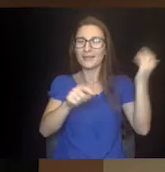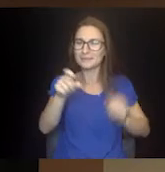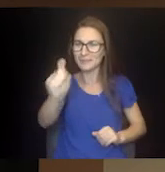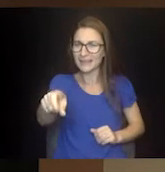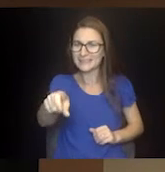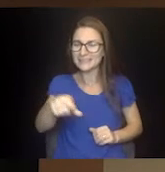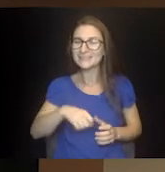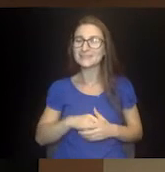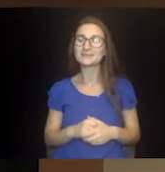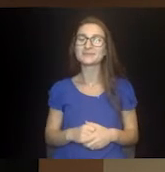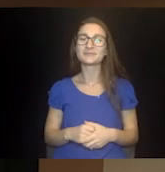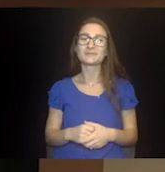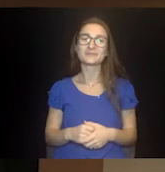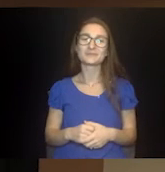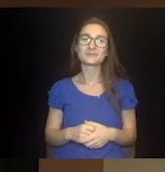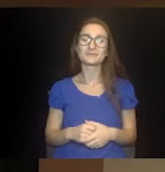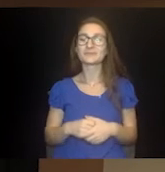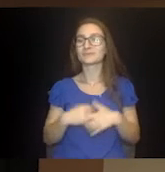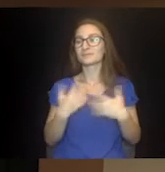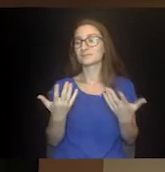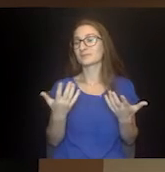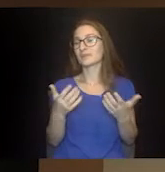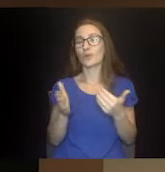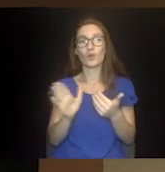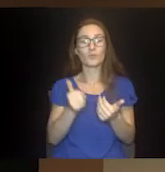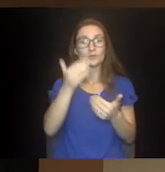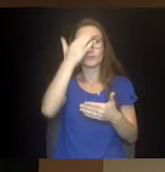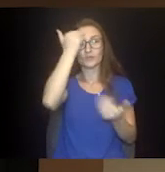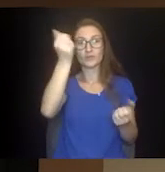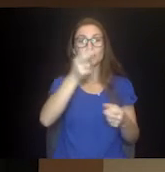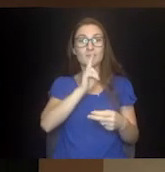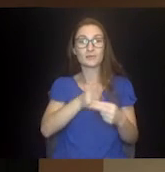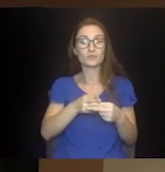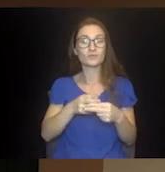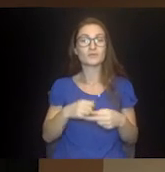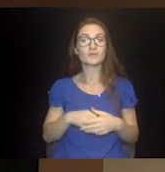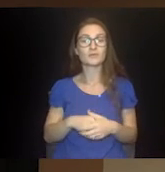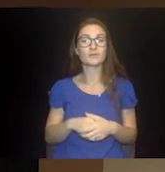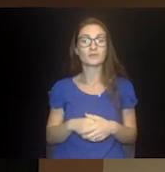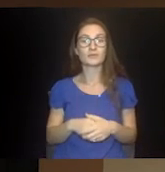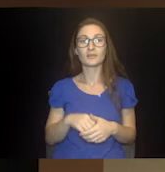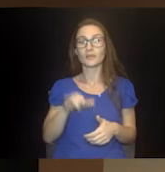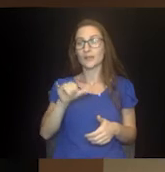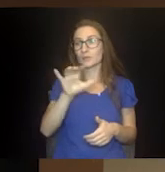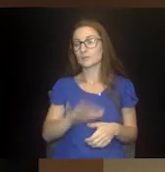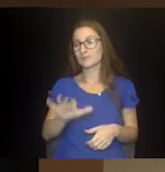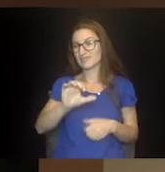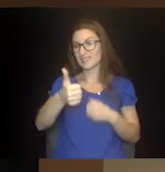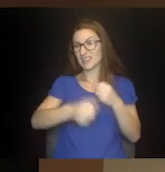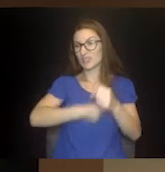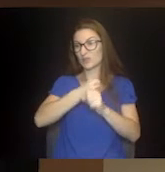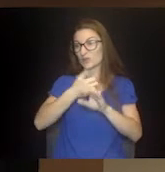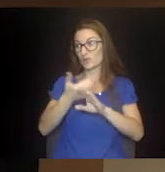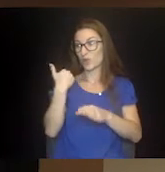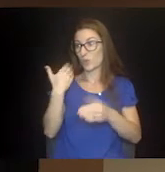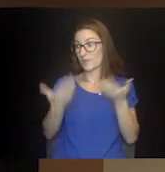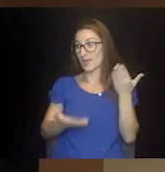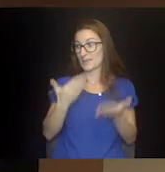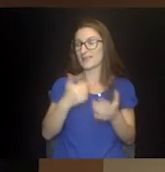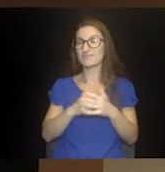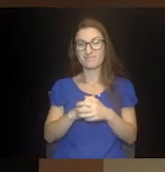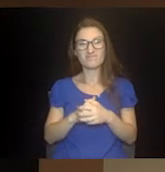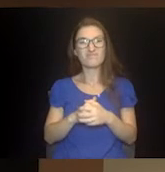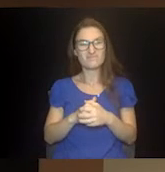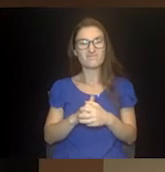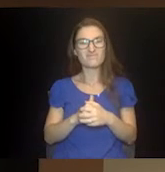to do this and that. So, yeah, so we almost forgot to mention that, because that was probably been 10 years ago since we did